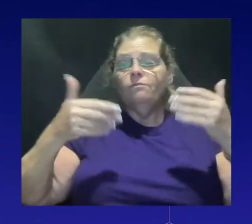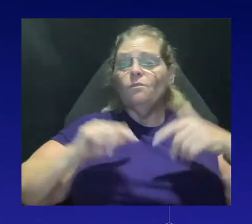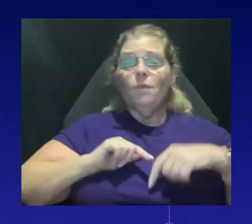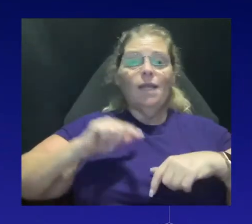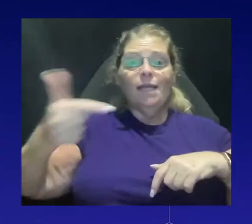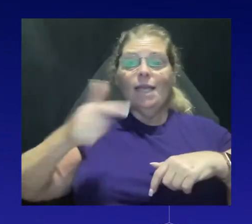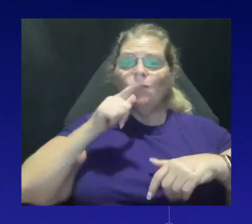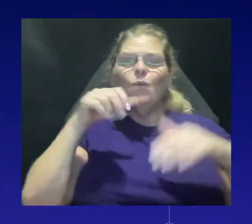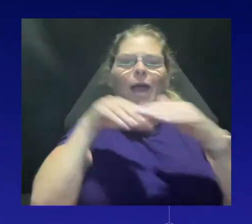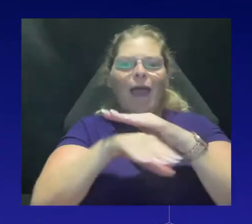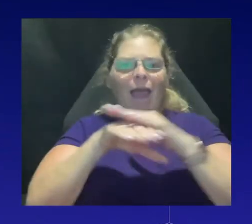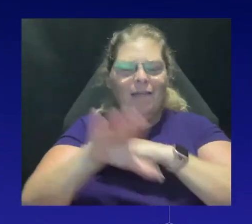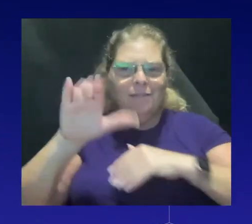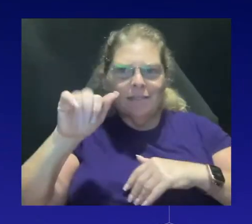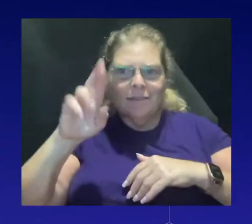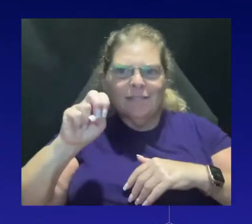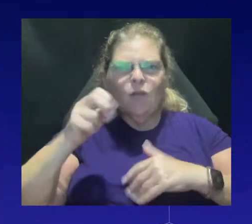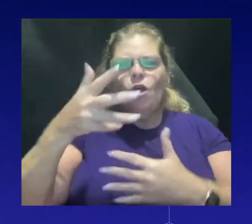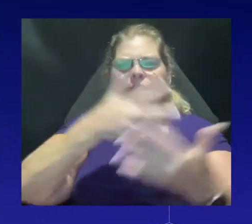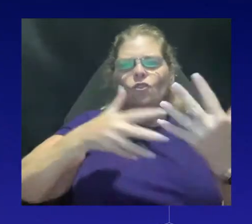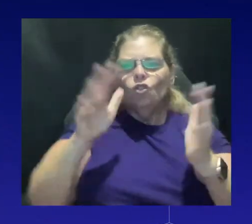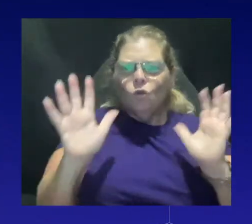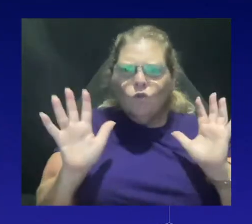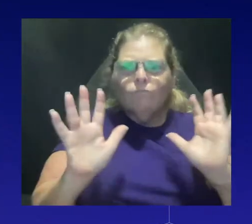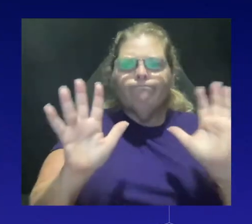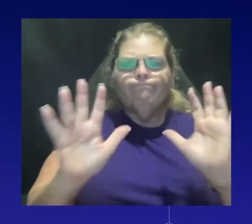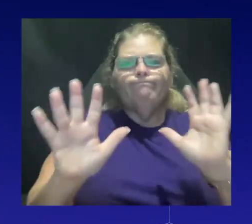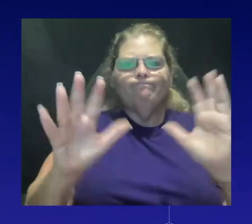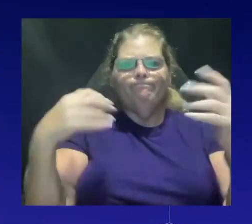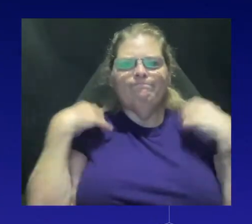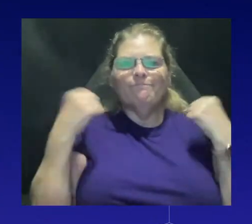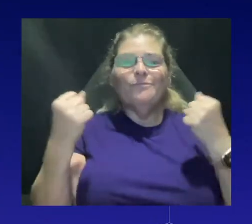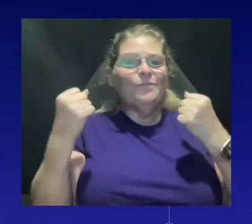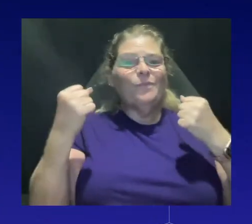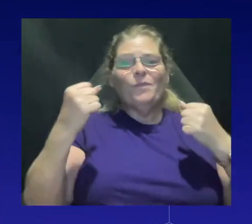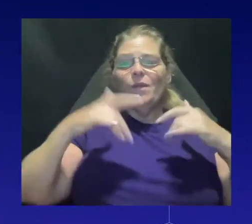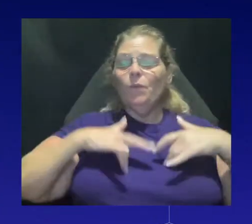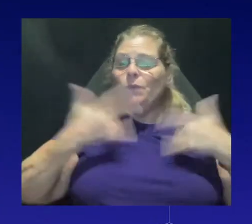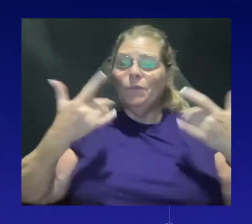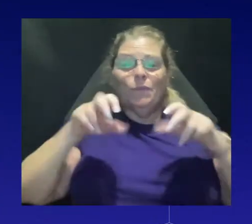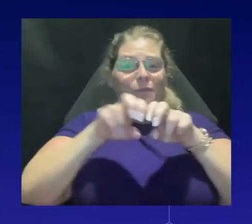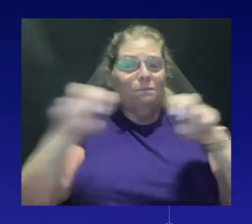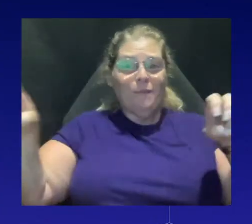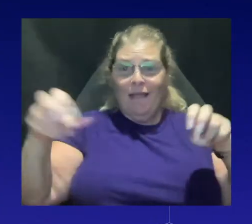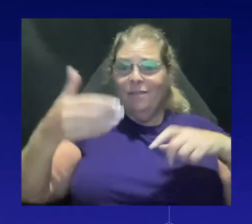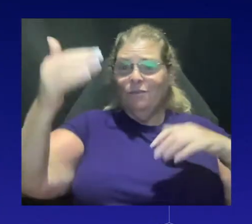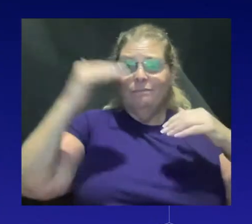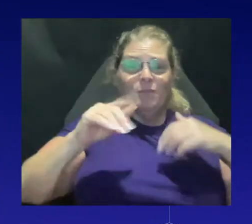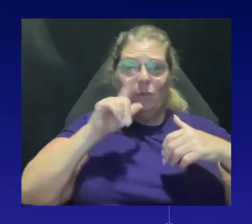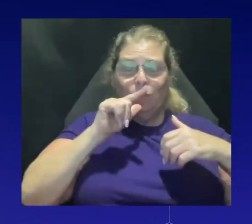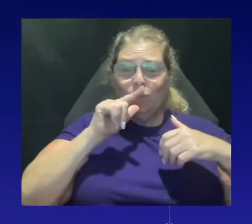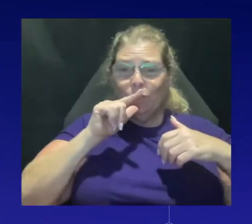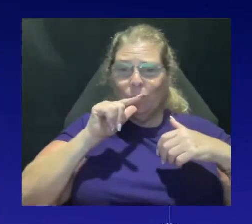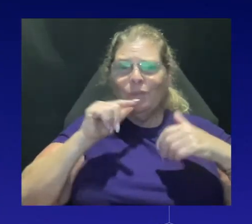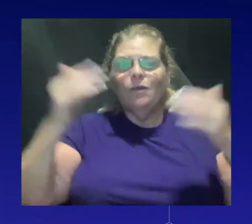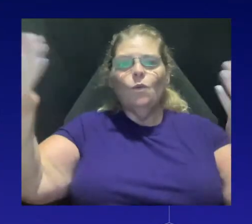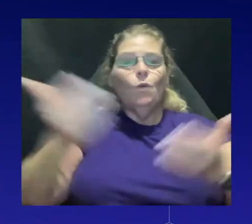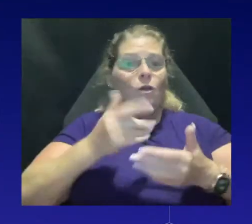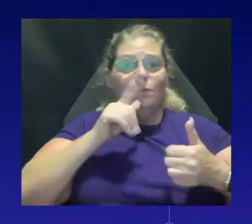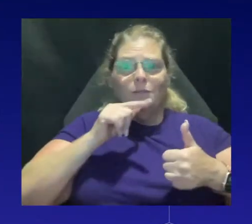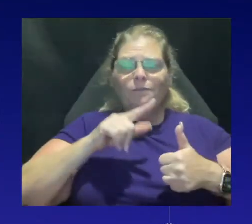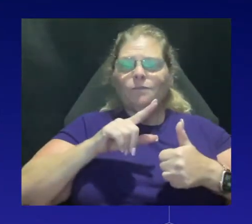and social drivers of health, I am thrilled to invite our next panel to join us on stage. Please join me in welcoming